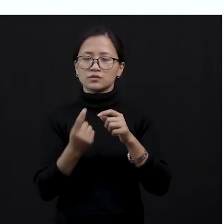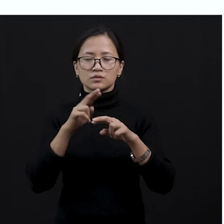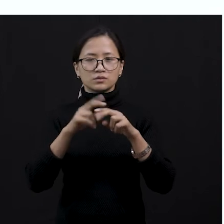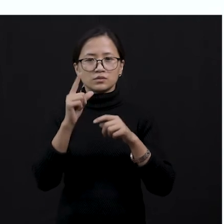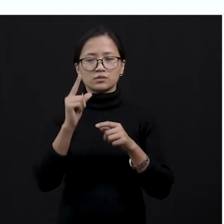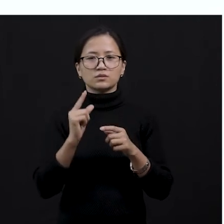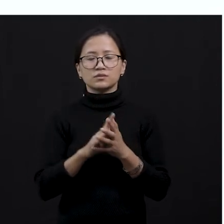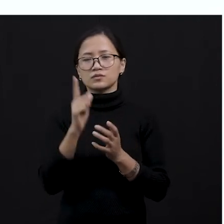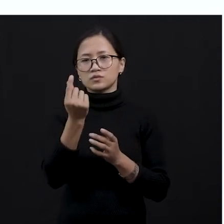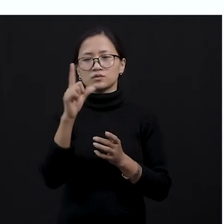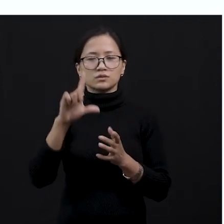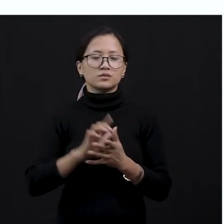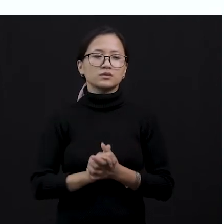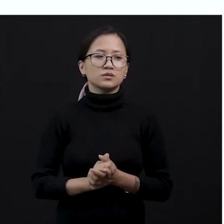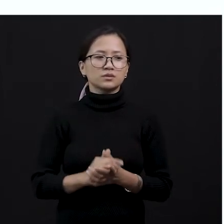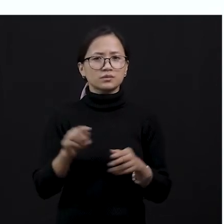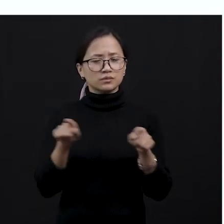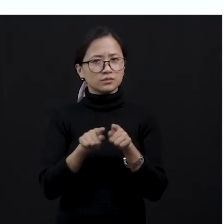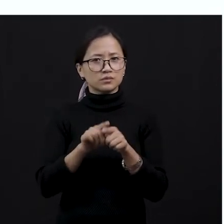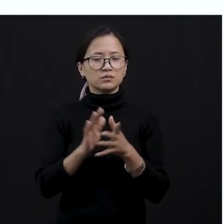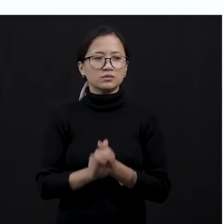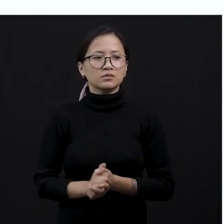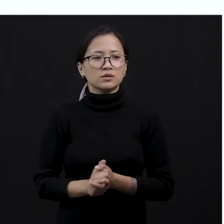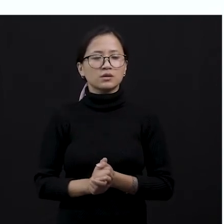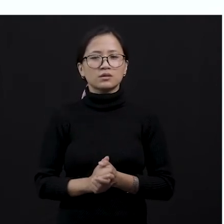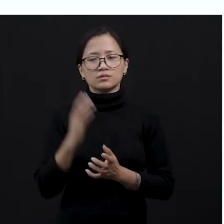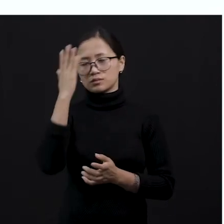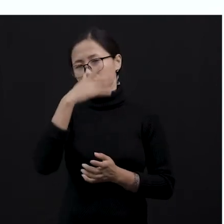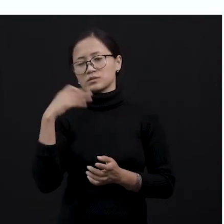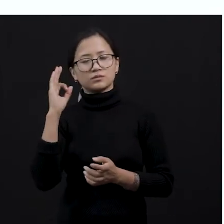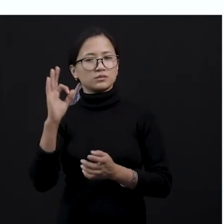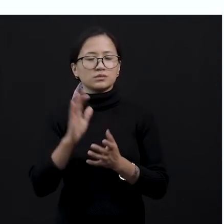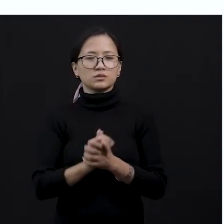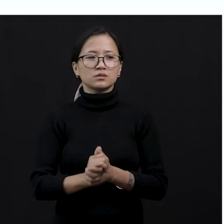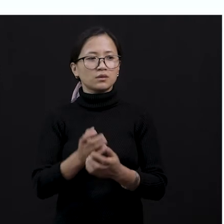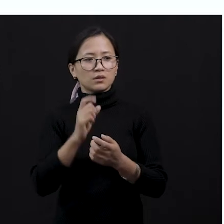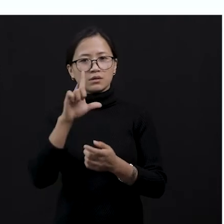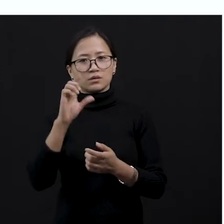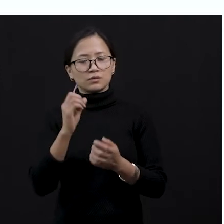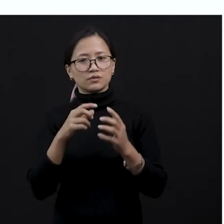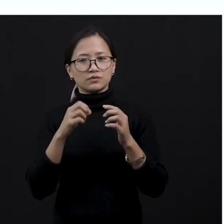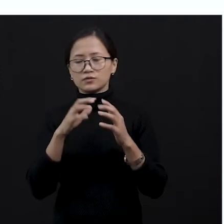B-E-A-U-T-I-F-U-L, beautiful. What is the same word of beautiful? That means lovely, right?